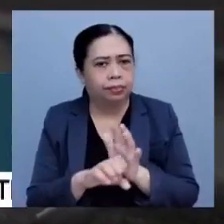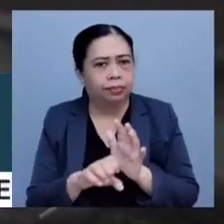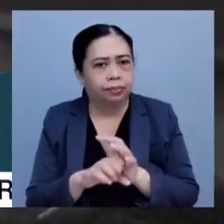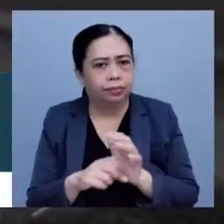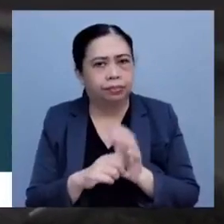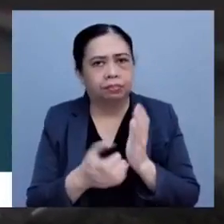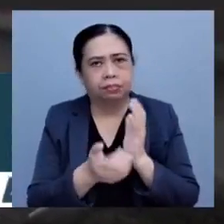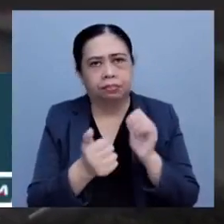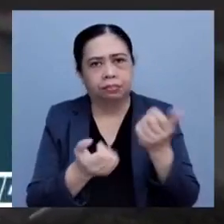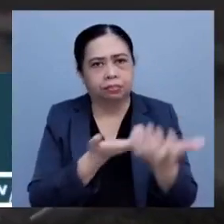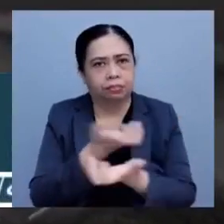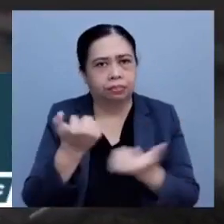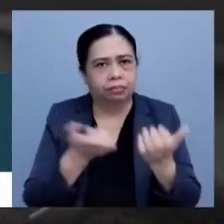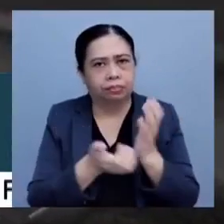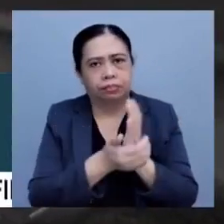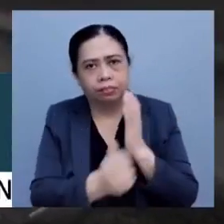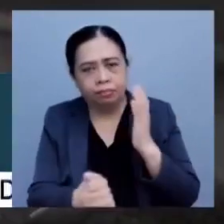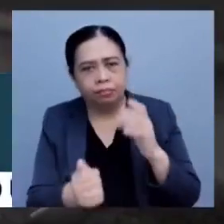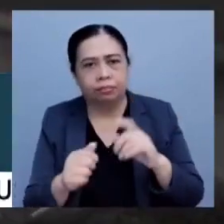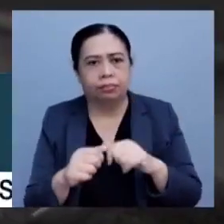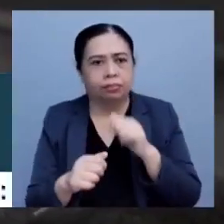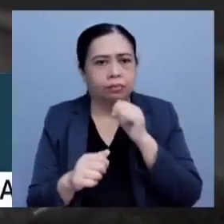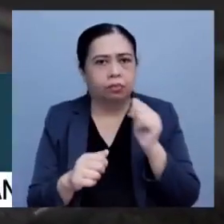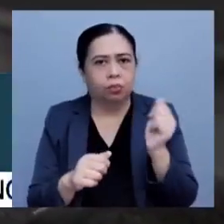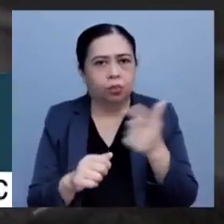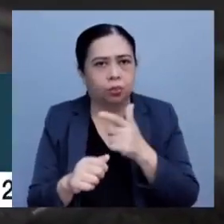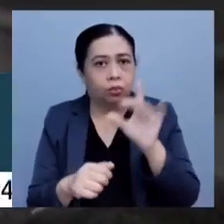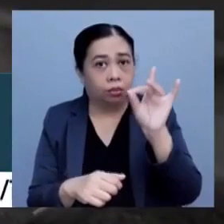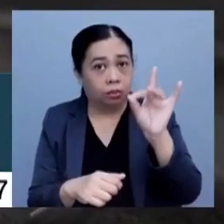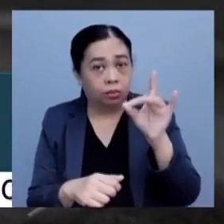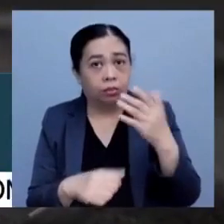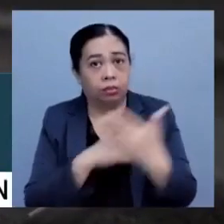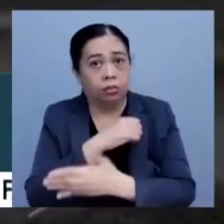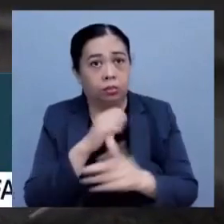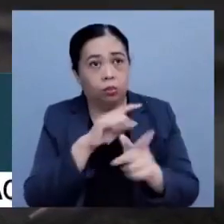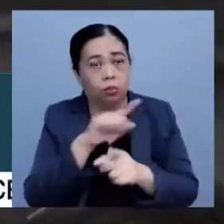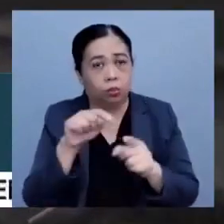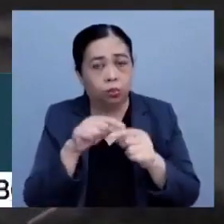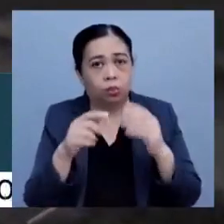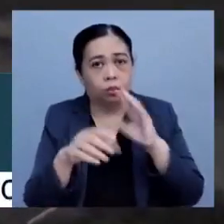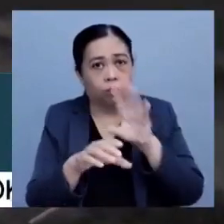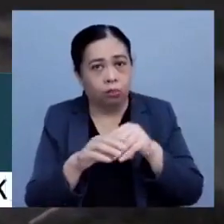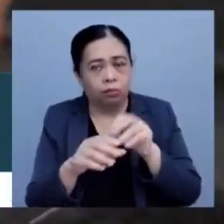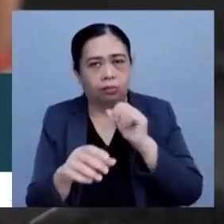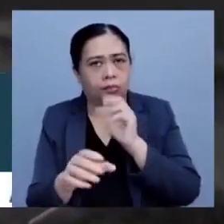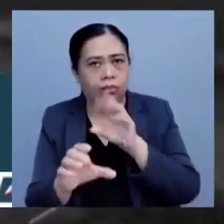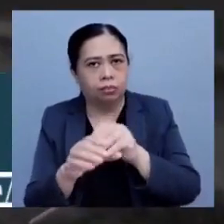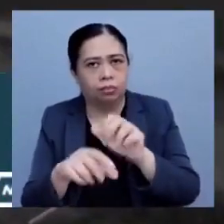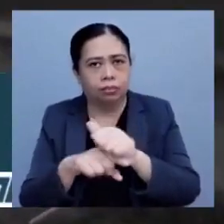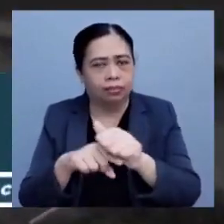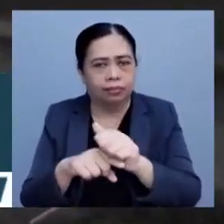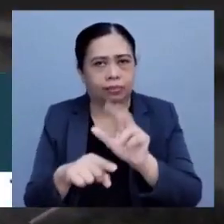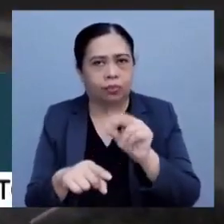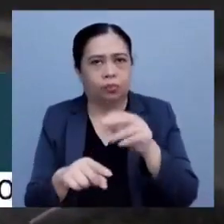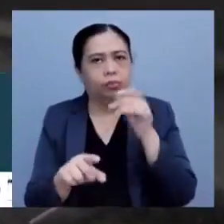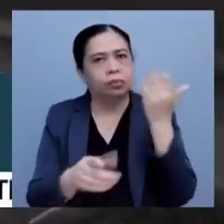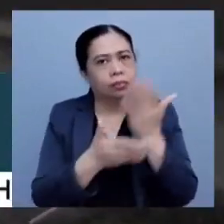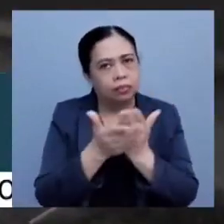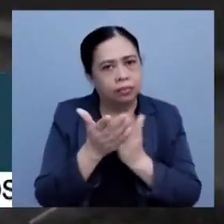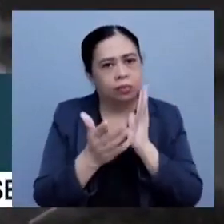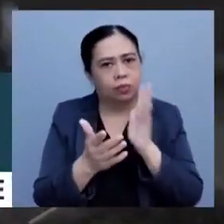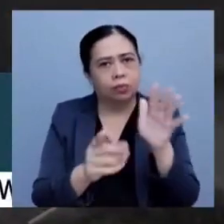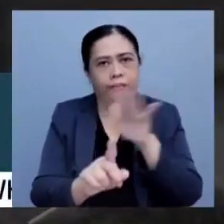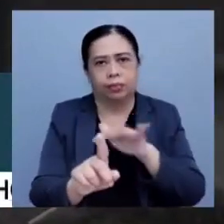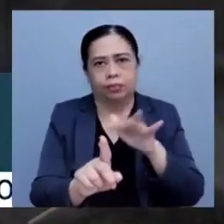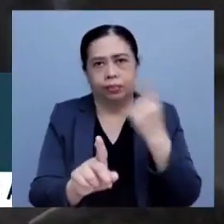exchanges. So not all the eight participating countries will do exercises at sea. Some are